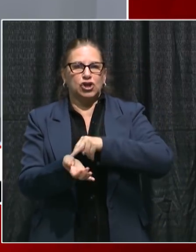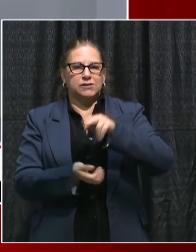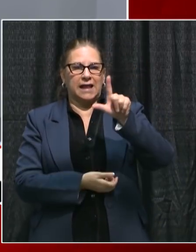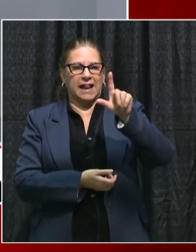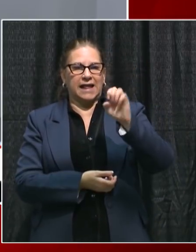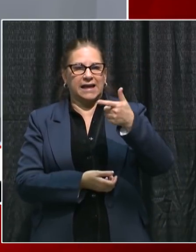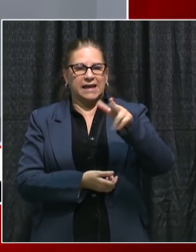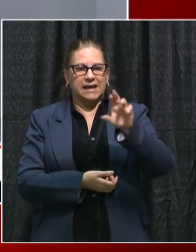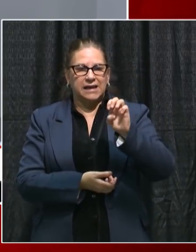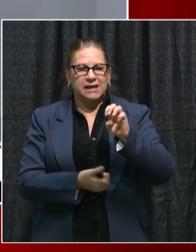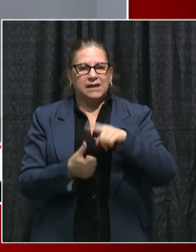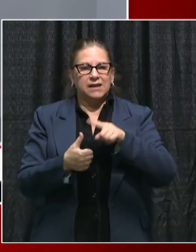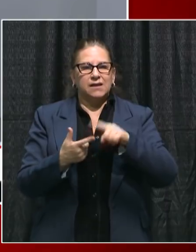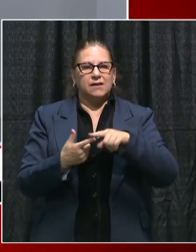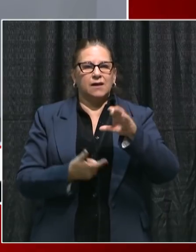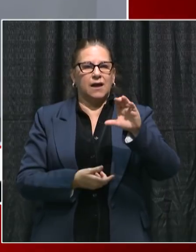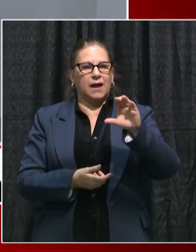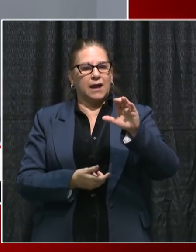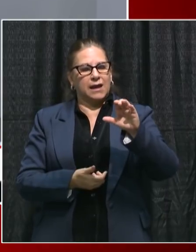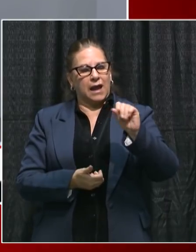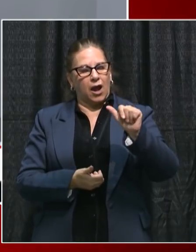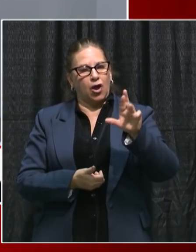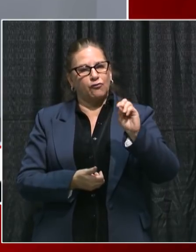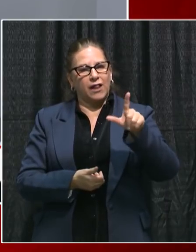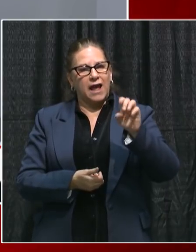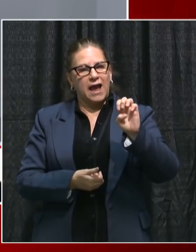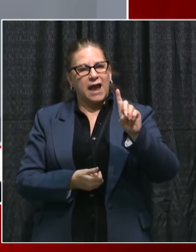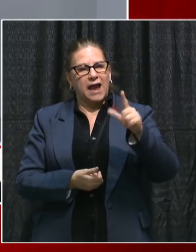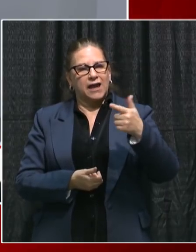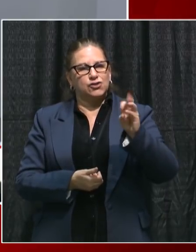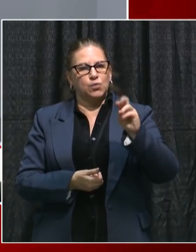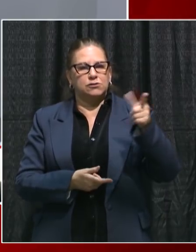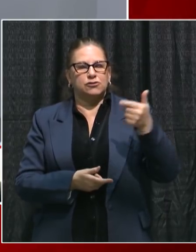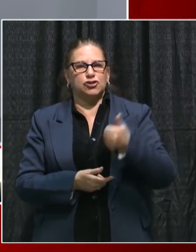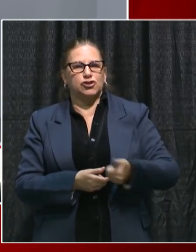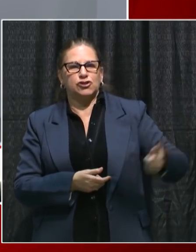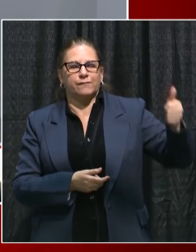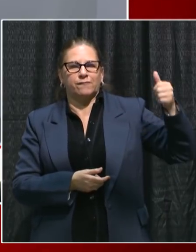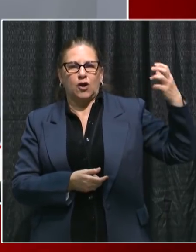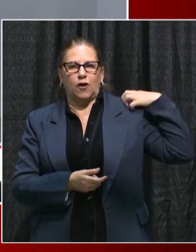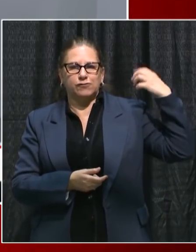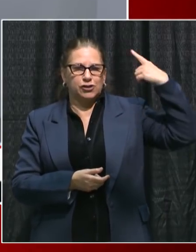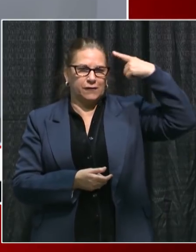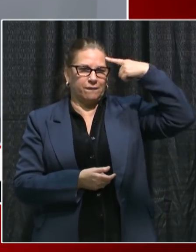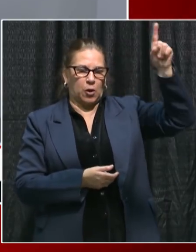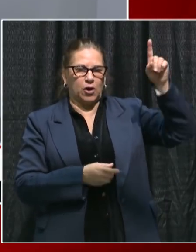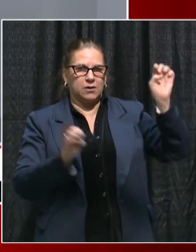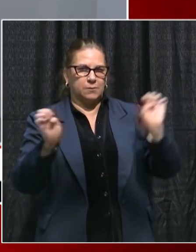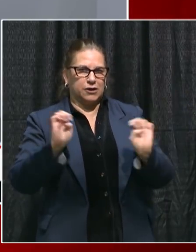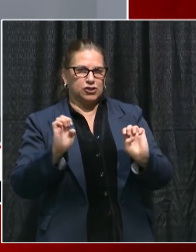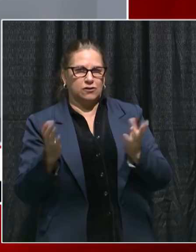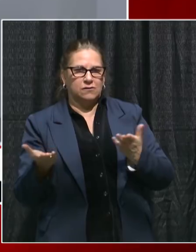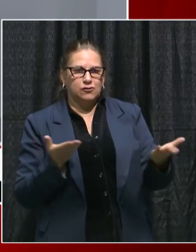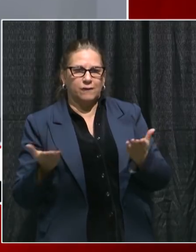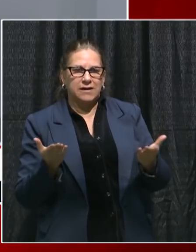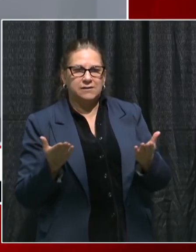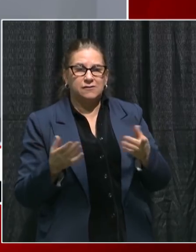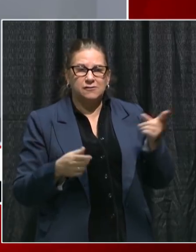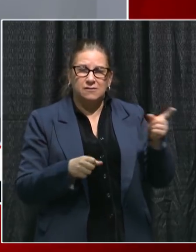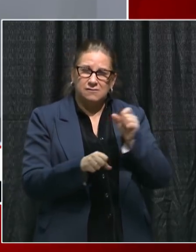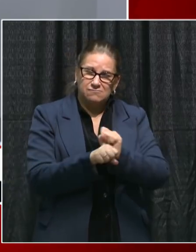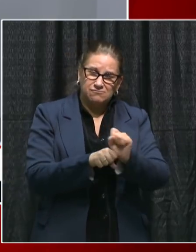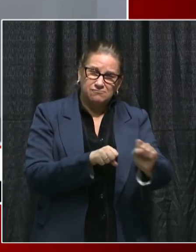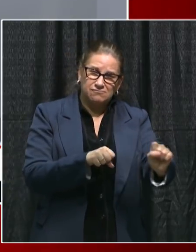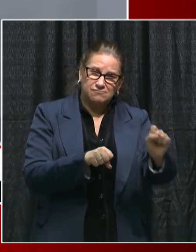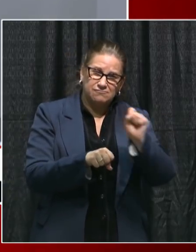MedStar's Chief Nursing Officer for Ambulatory Services, and she has spent every moment of the last couple weeks thinking about the needs